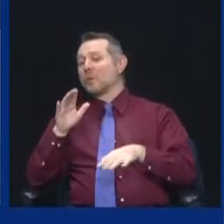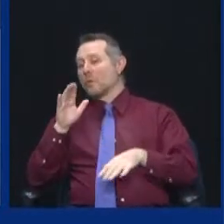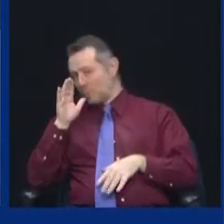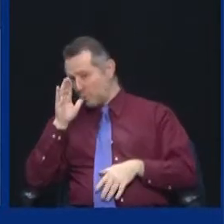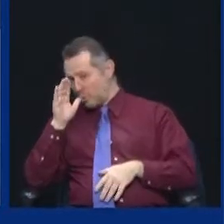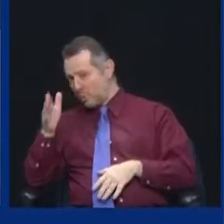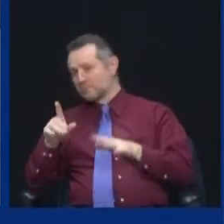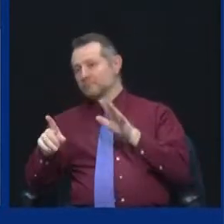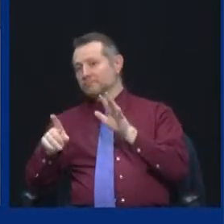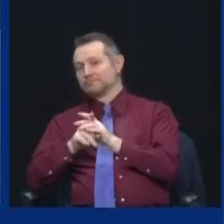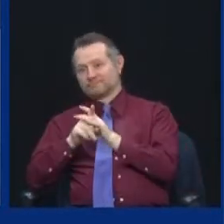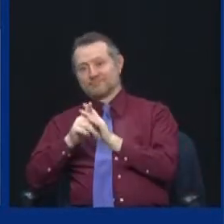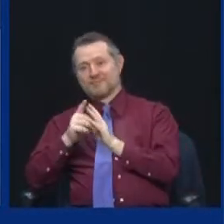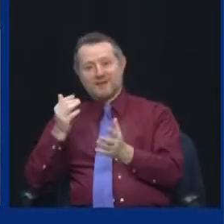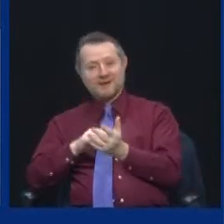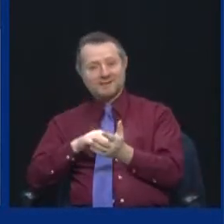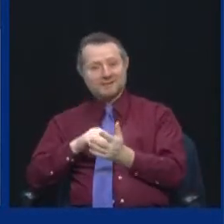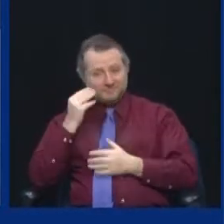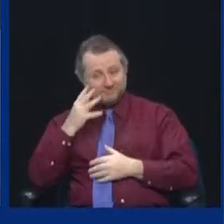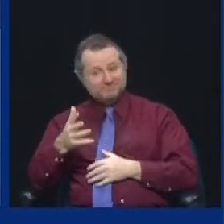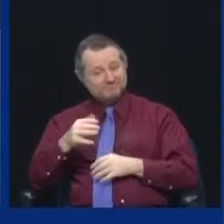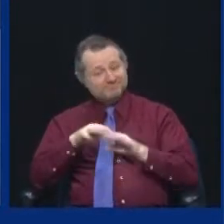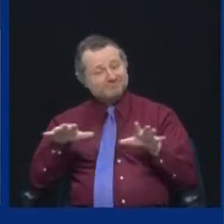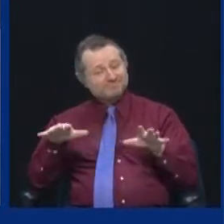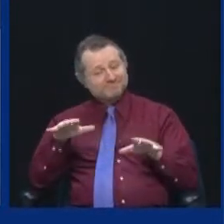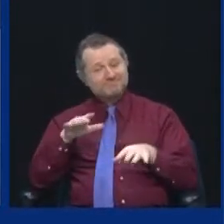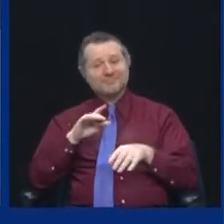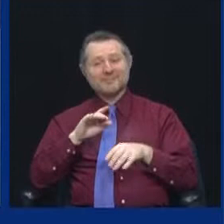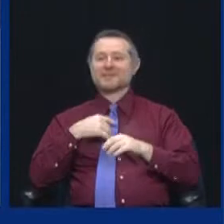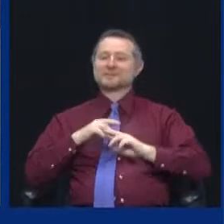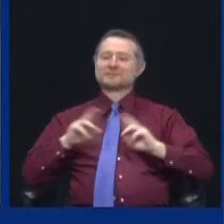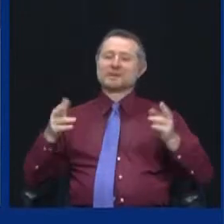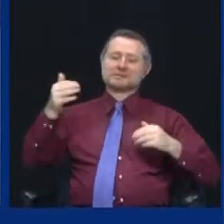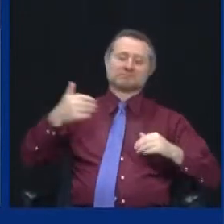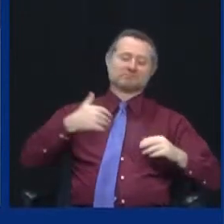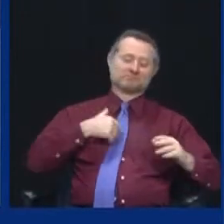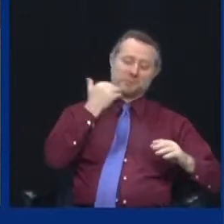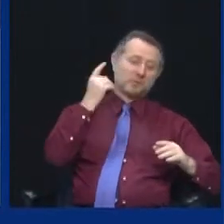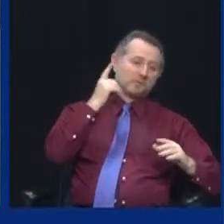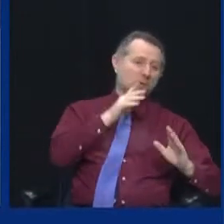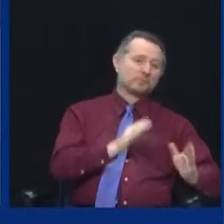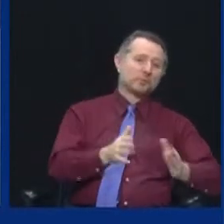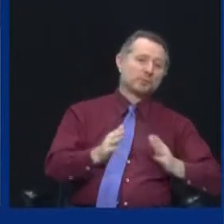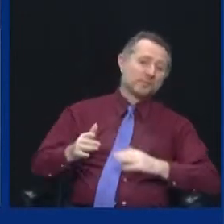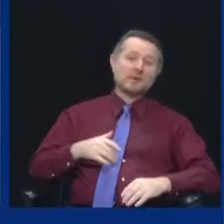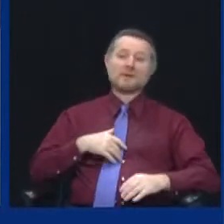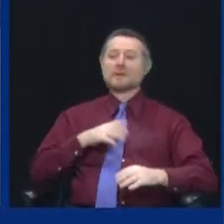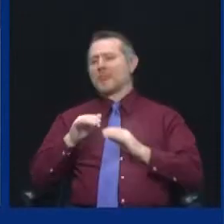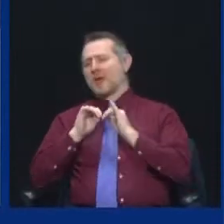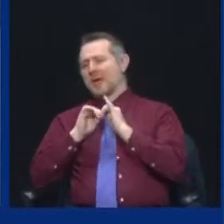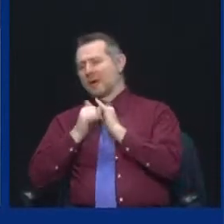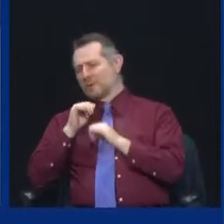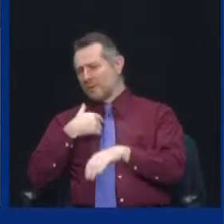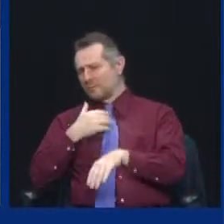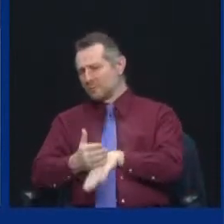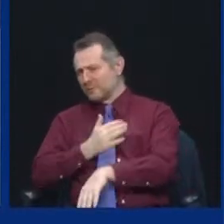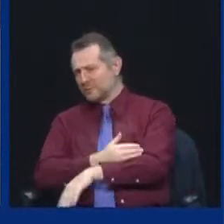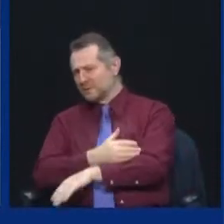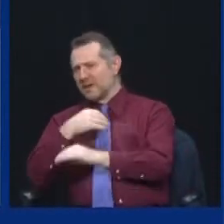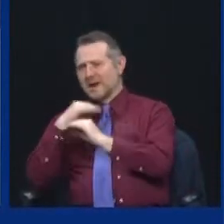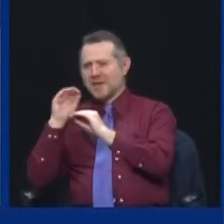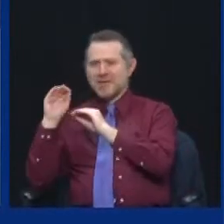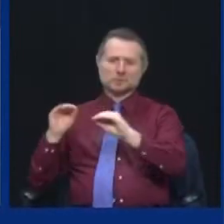be, we are better prepared than anywhere else? How do we improve our education system to make it world class?